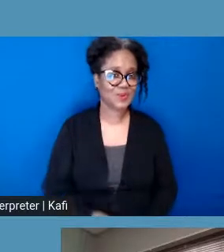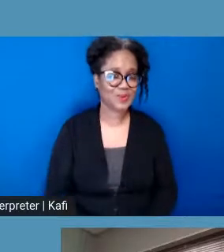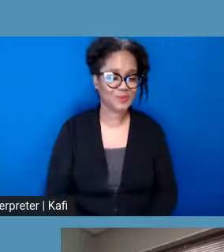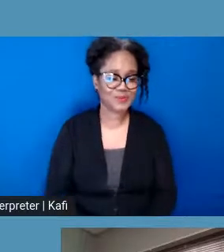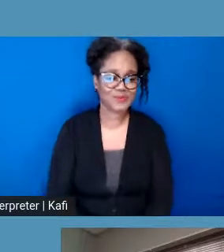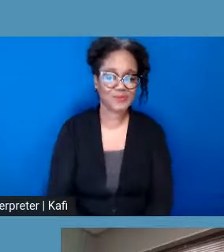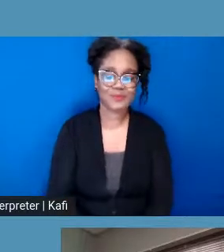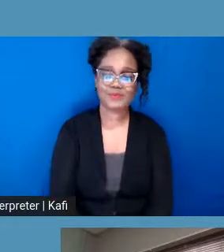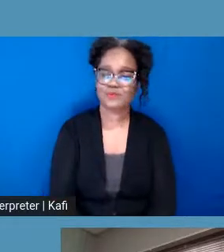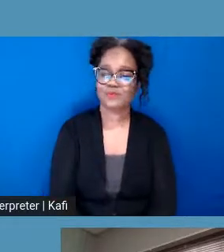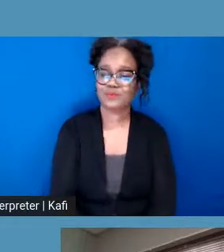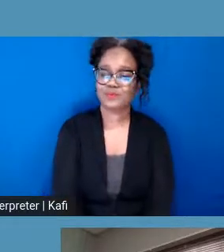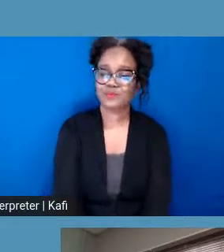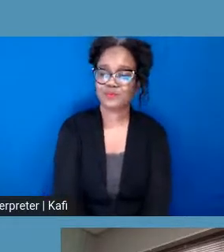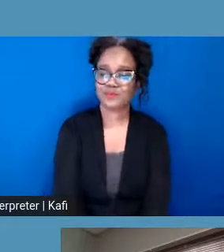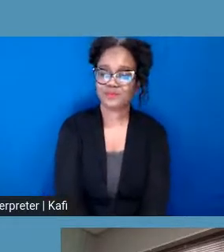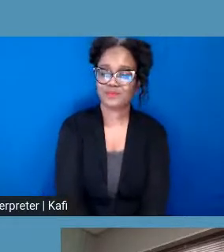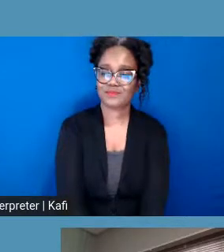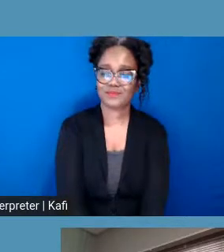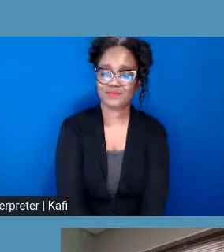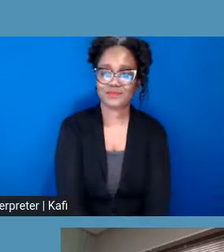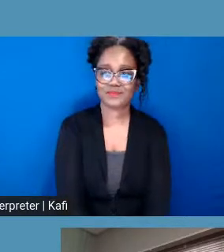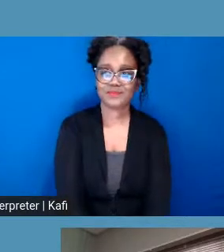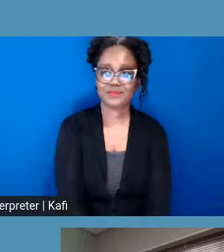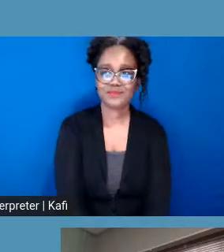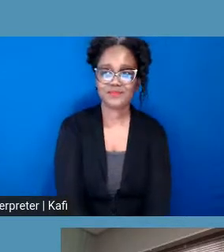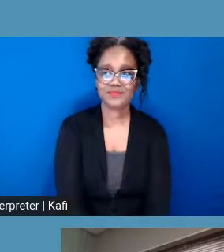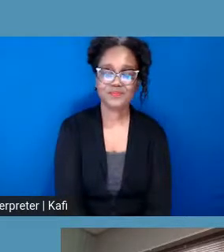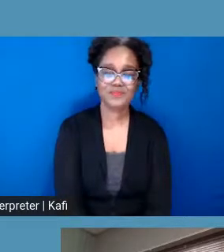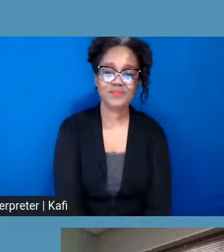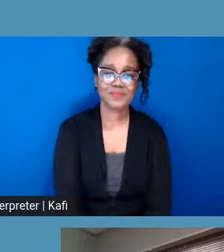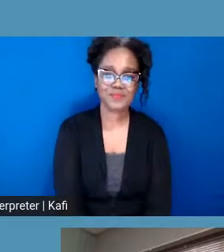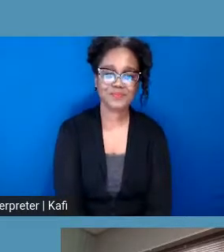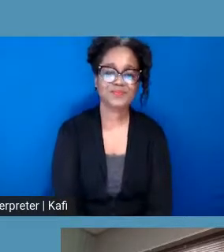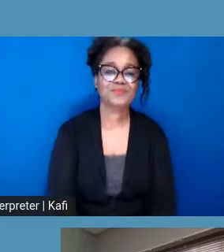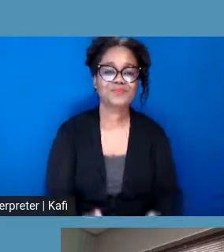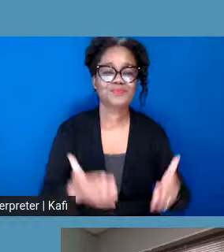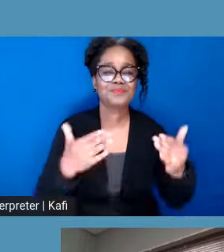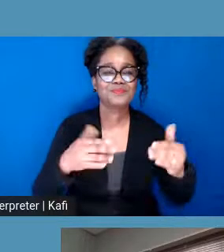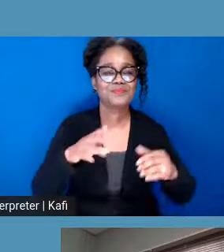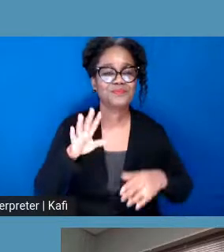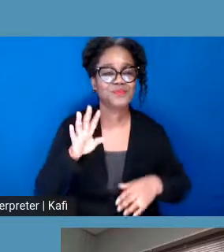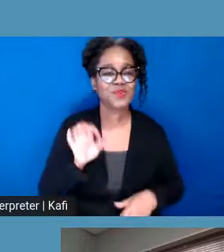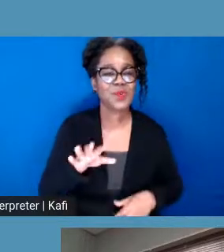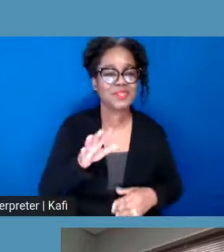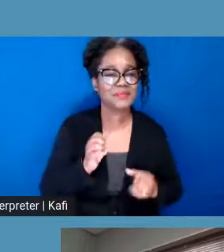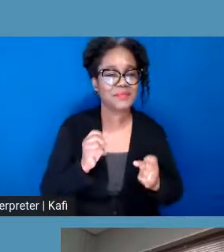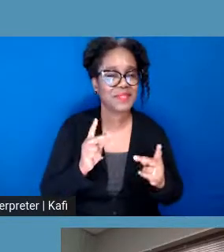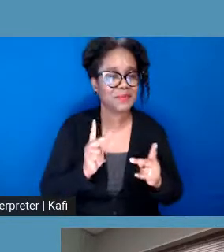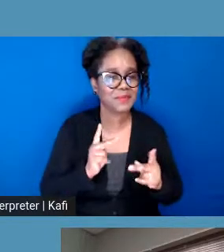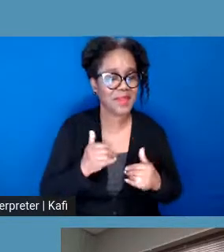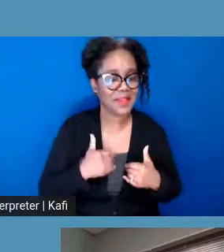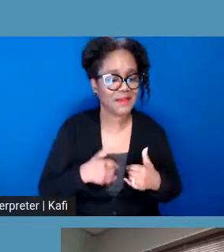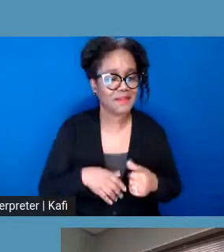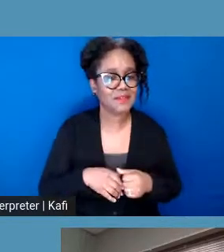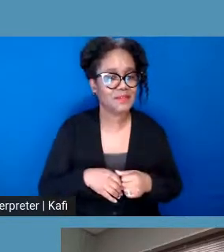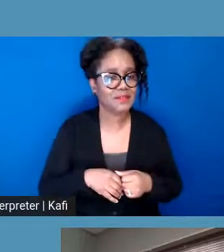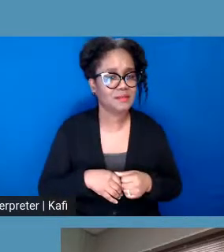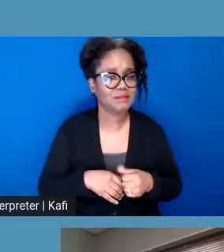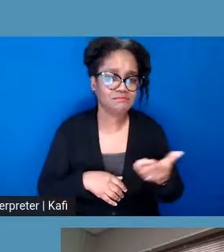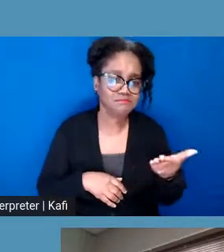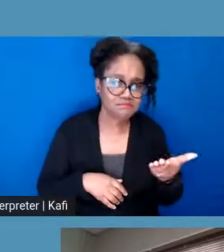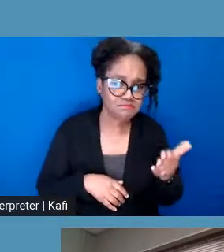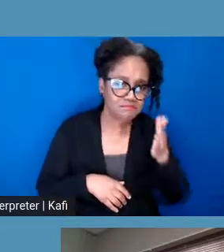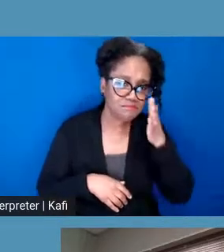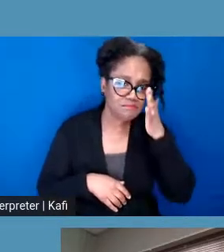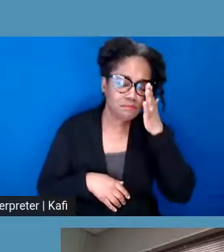And this is a question that I'm sure many of us have out there. Is there a specific type of affordable portable photo or